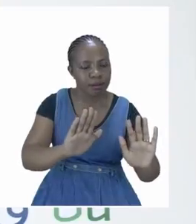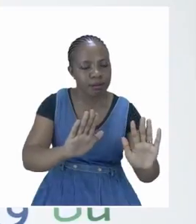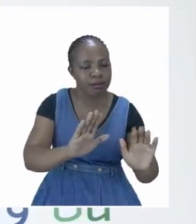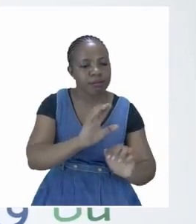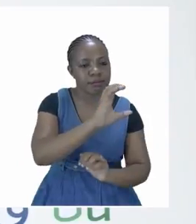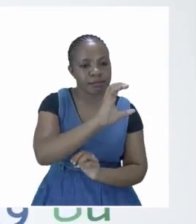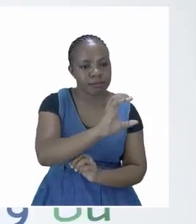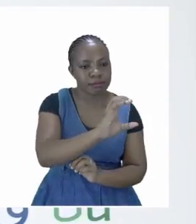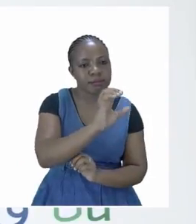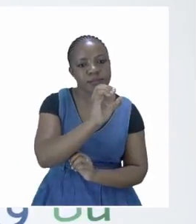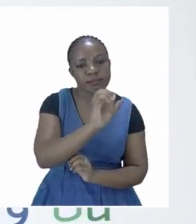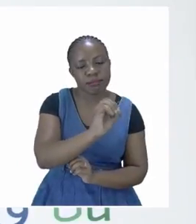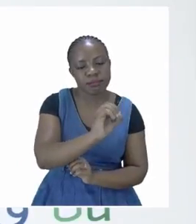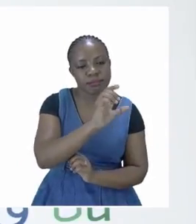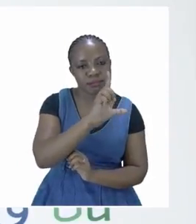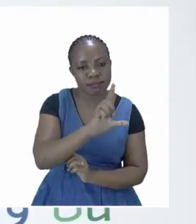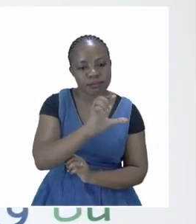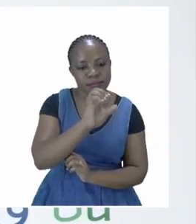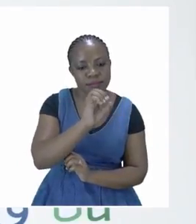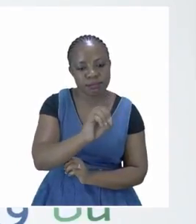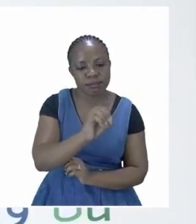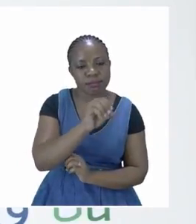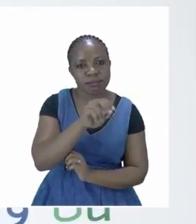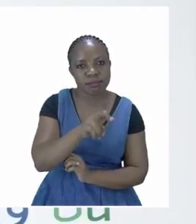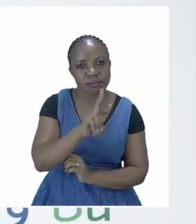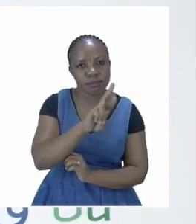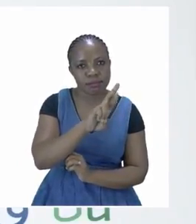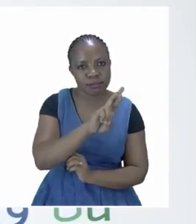Everybody, let's say color.